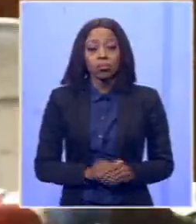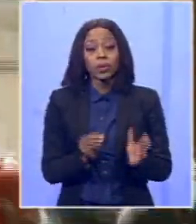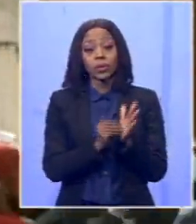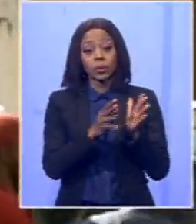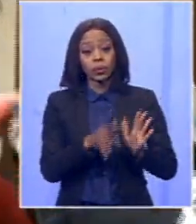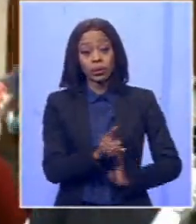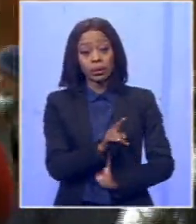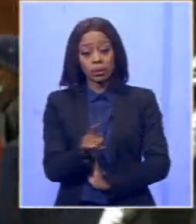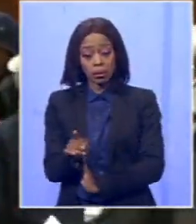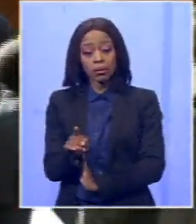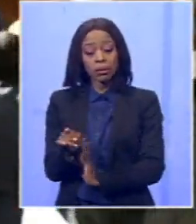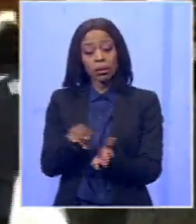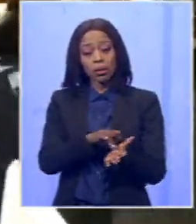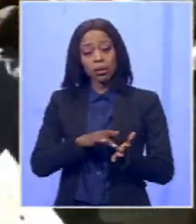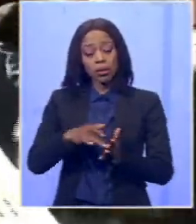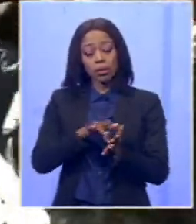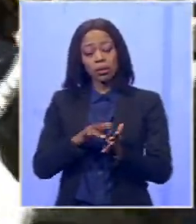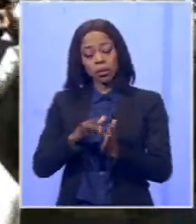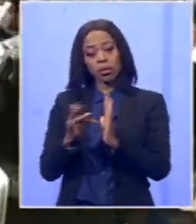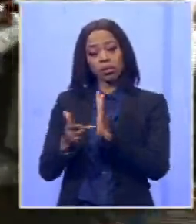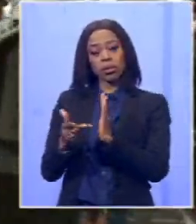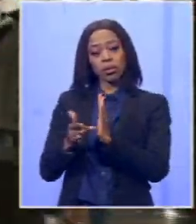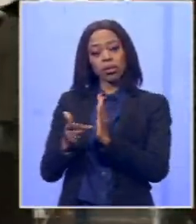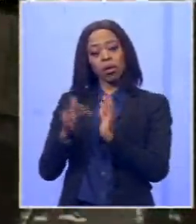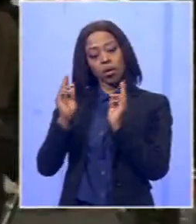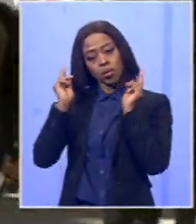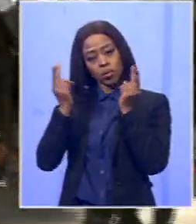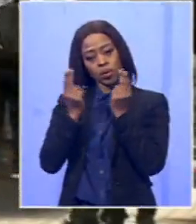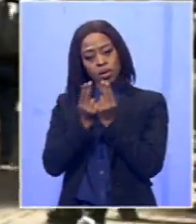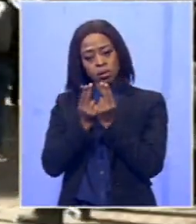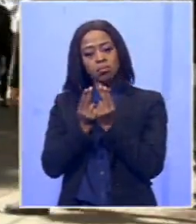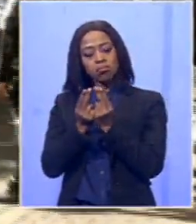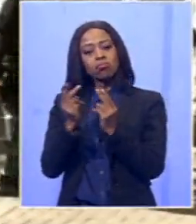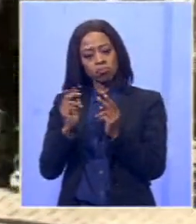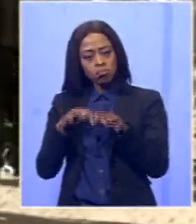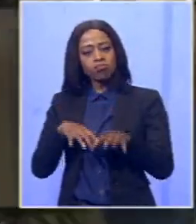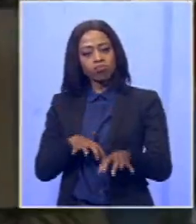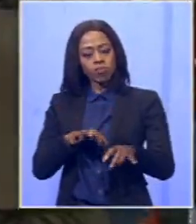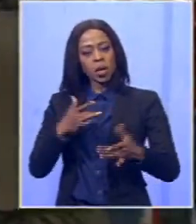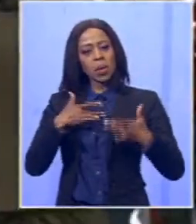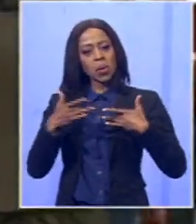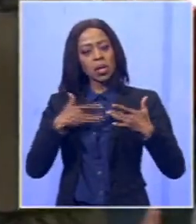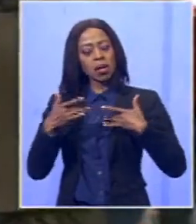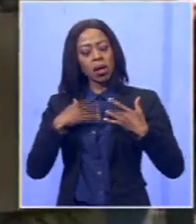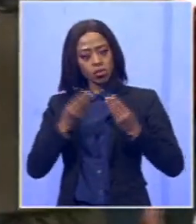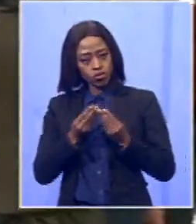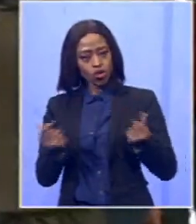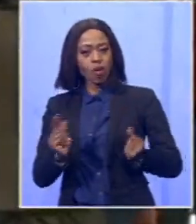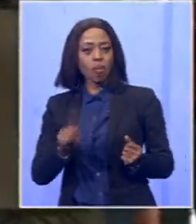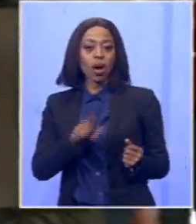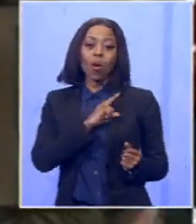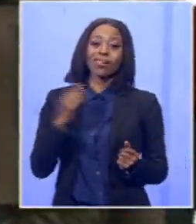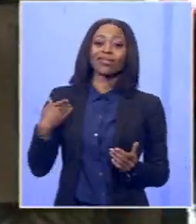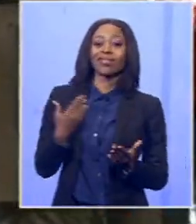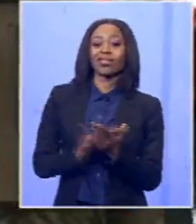Students at the Central University of Technology are up in arms demanding to be heard. They say they've not